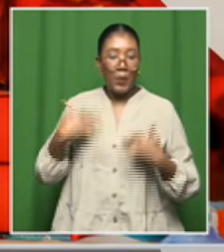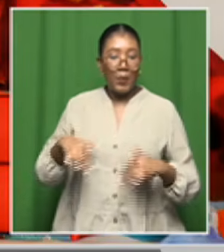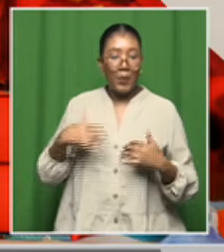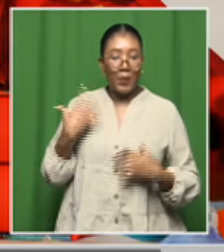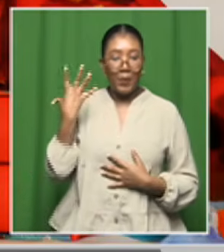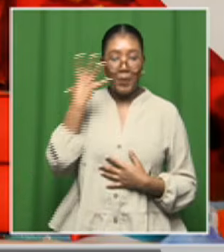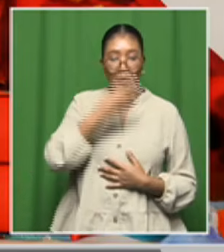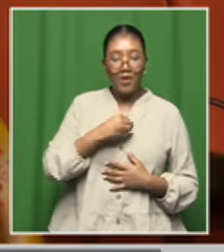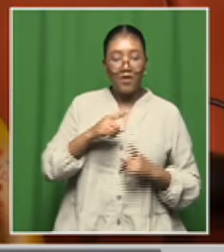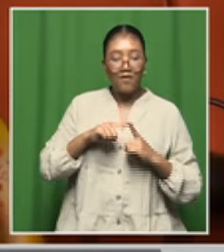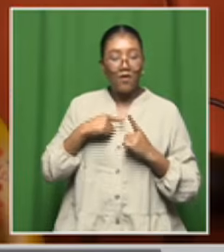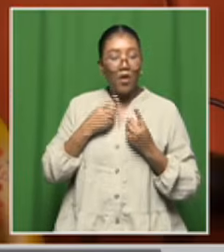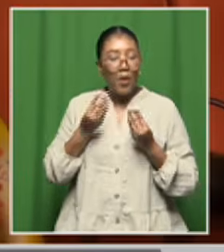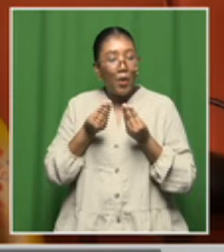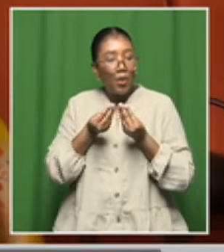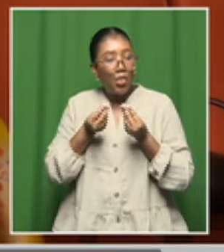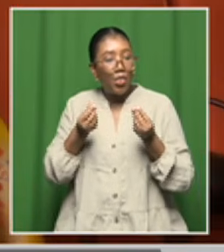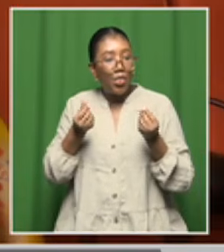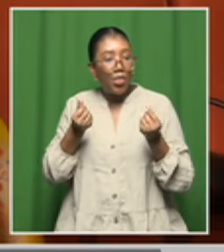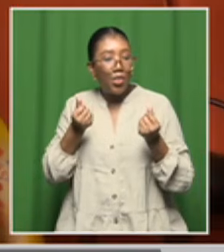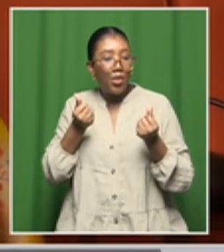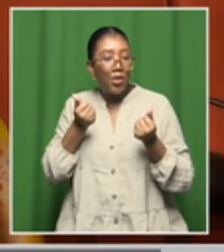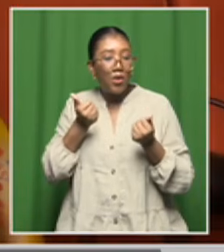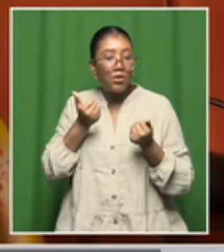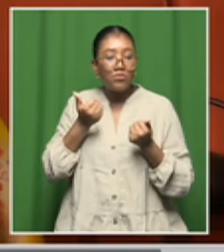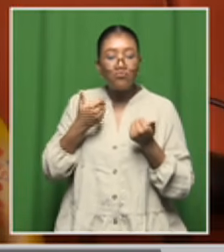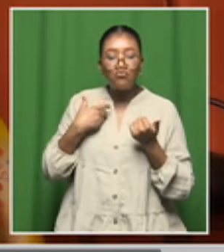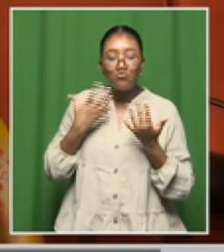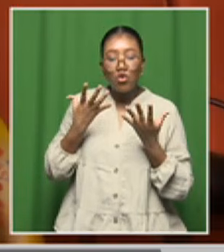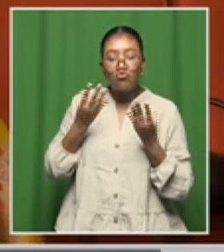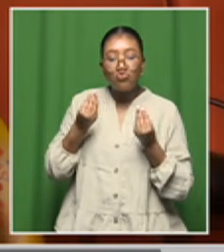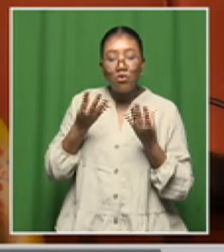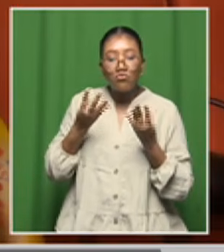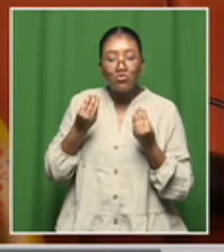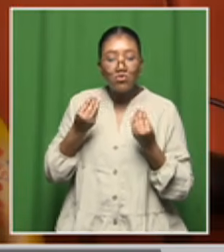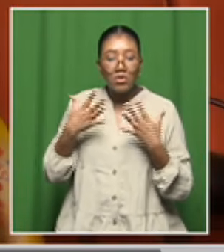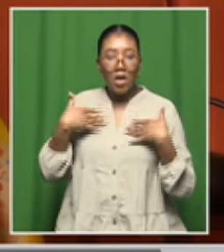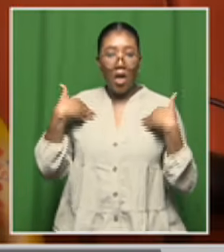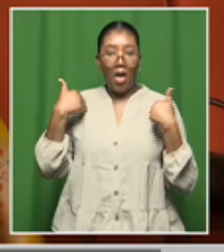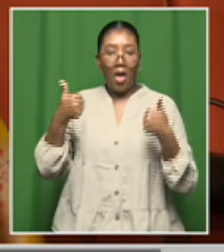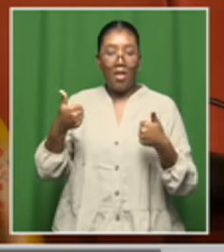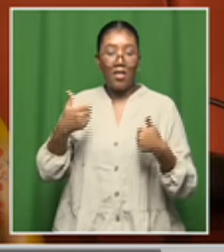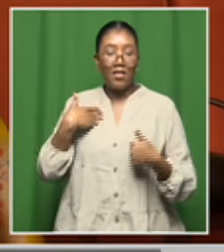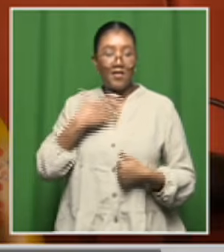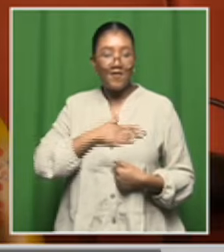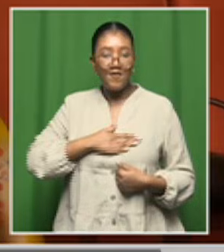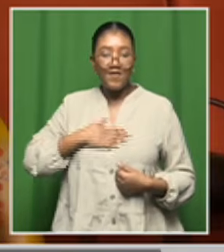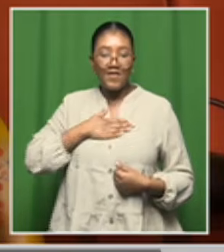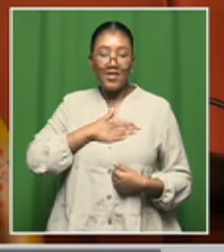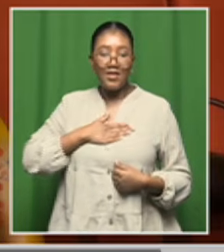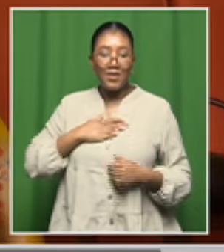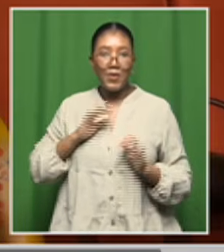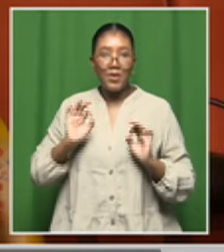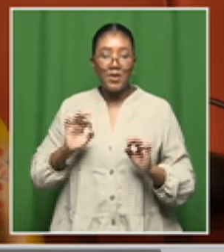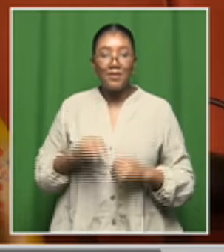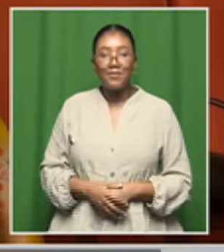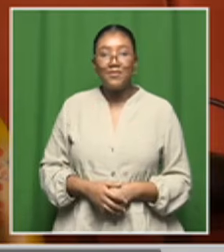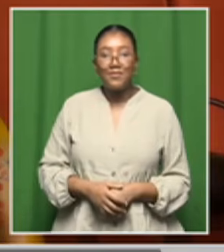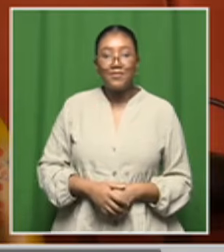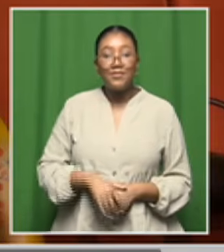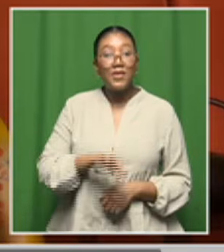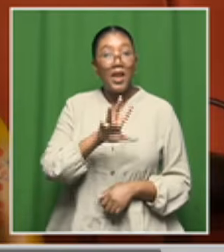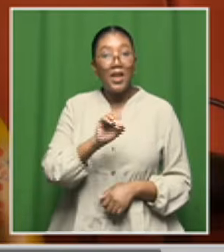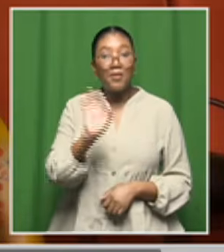is soft and luxurious, and in this case, healthy as silk is, we feel even better. 90% of